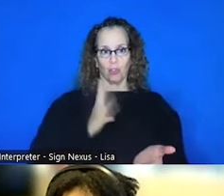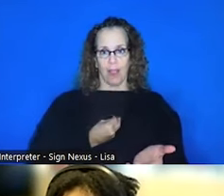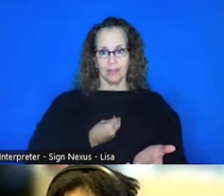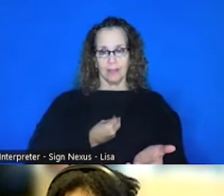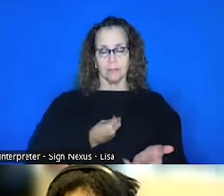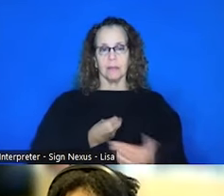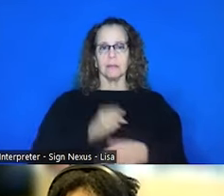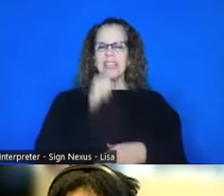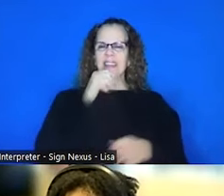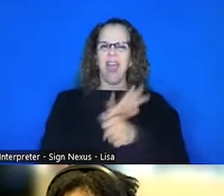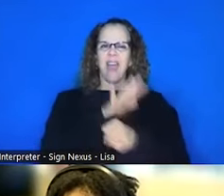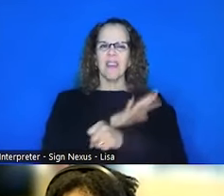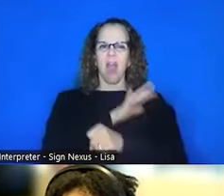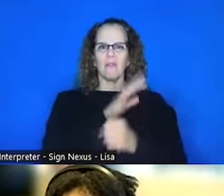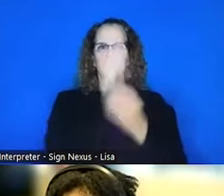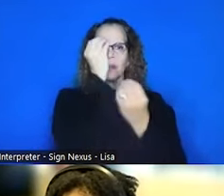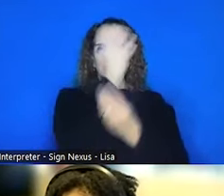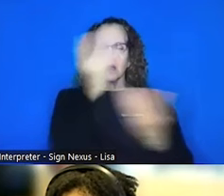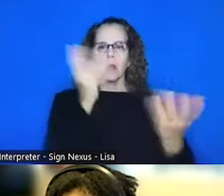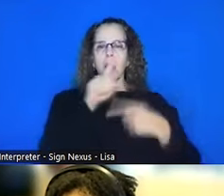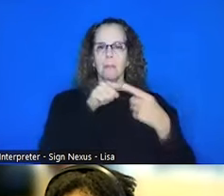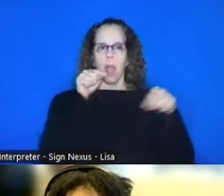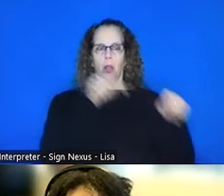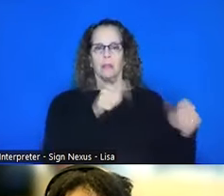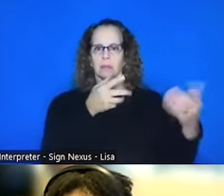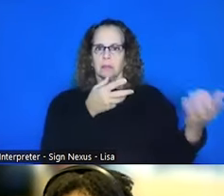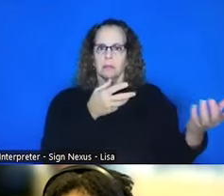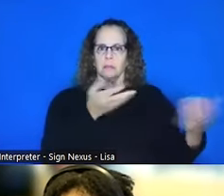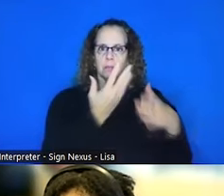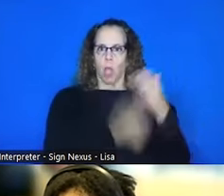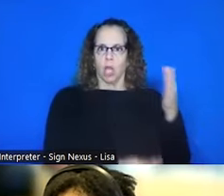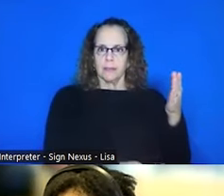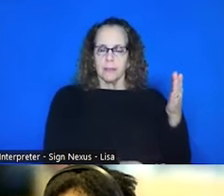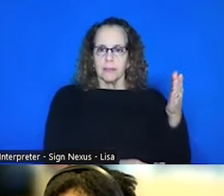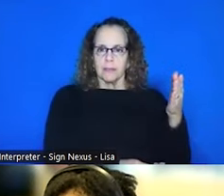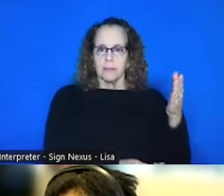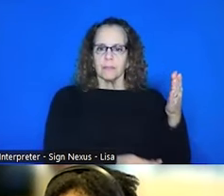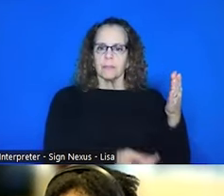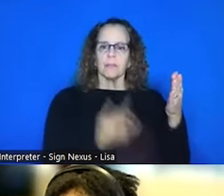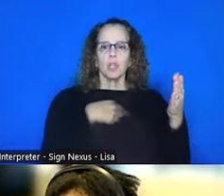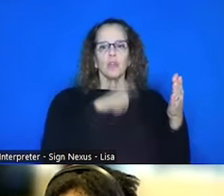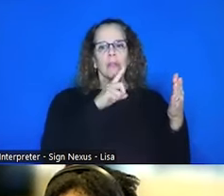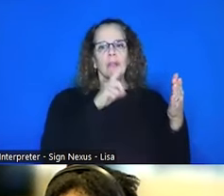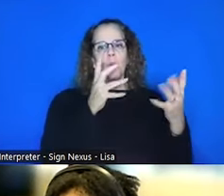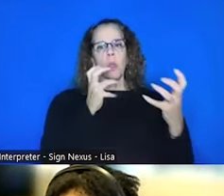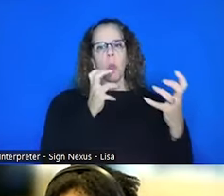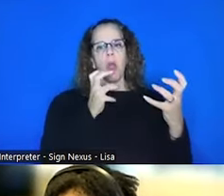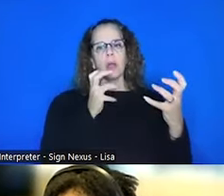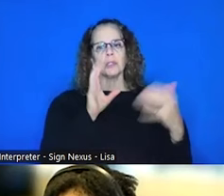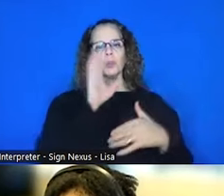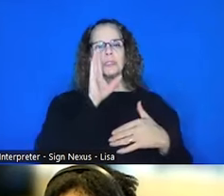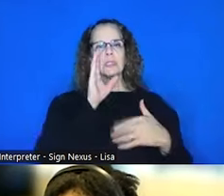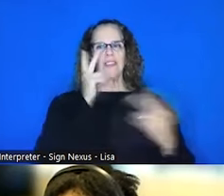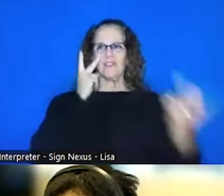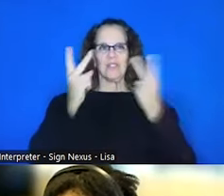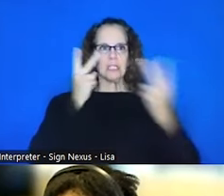So we still continue to seek visibility when it comes to finding the